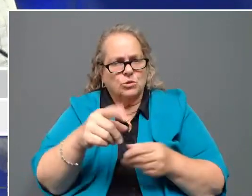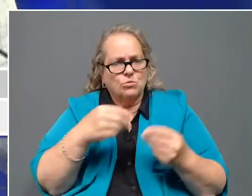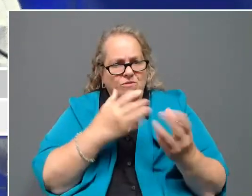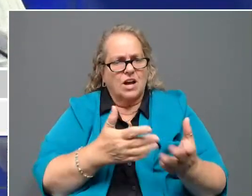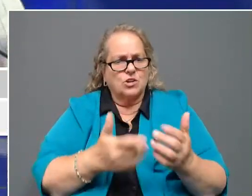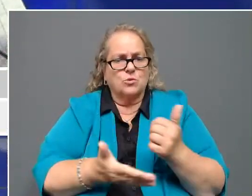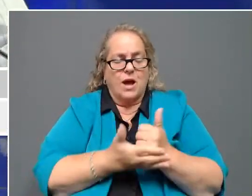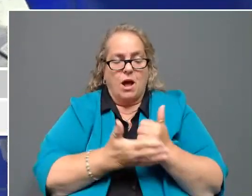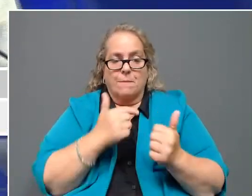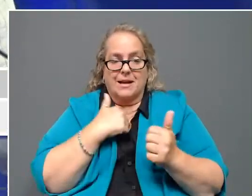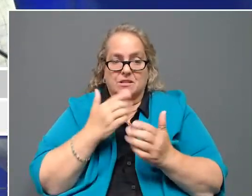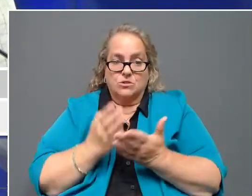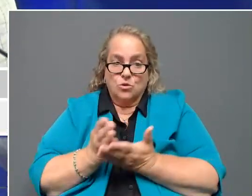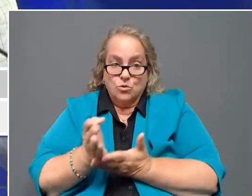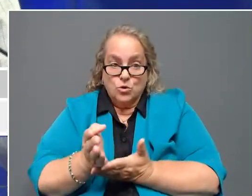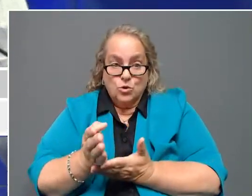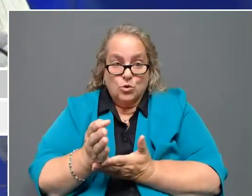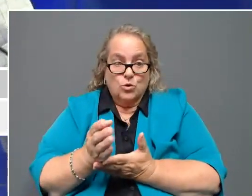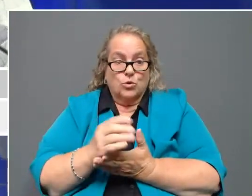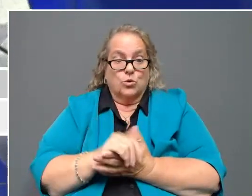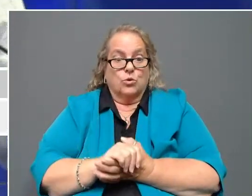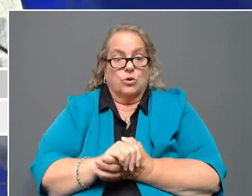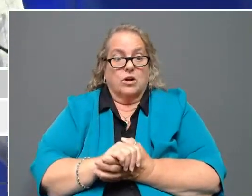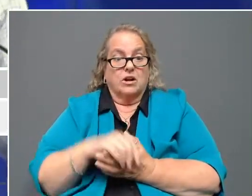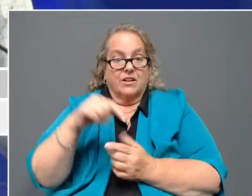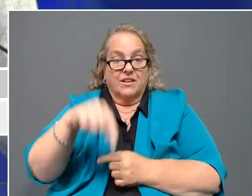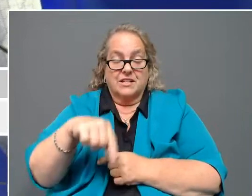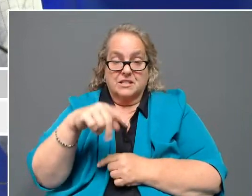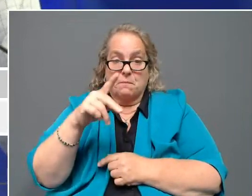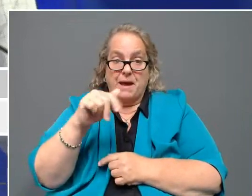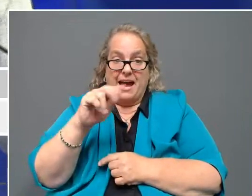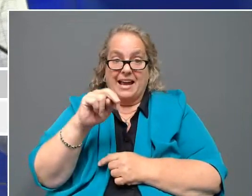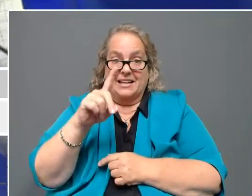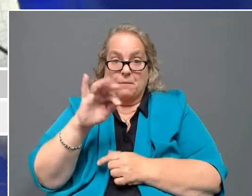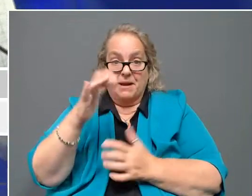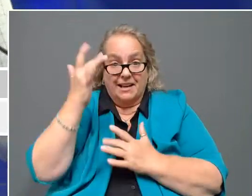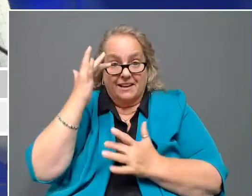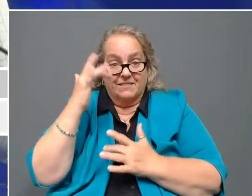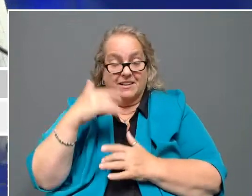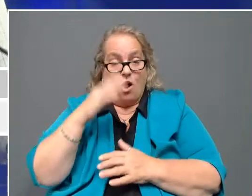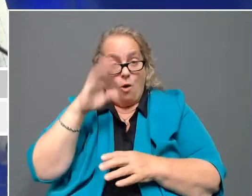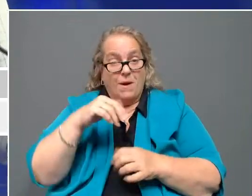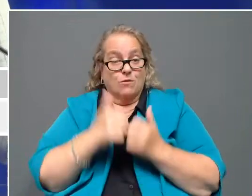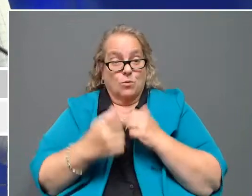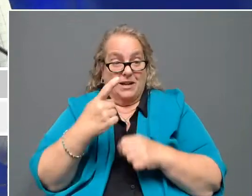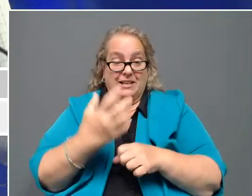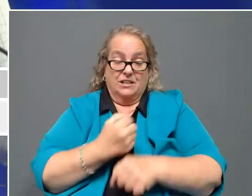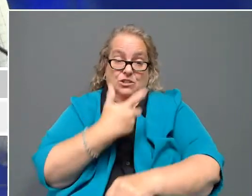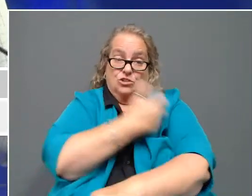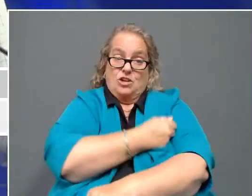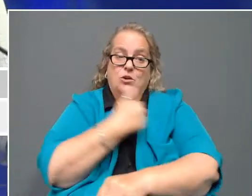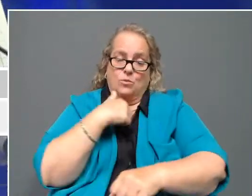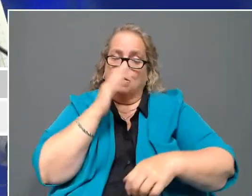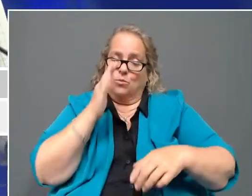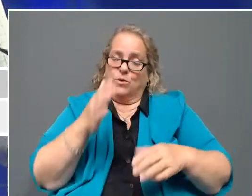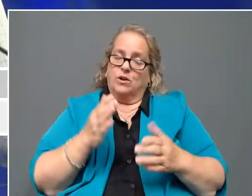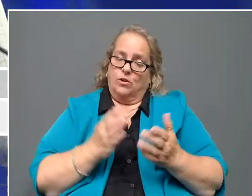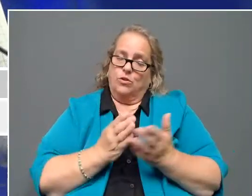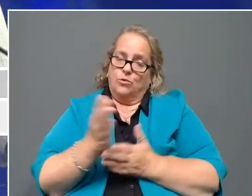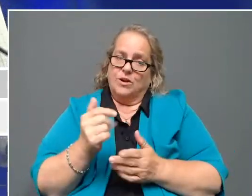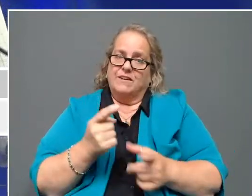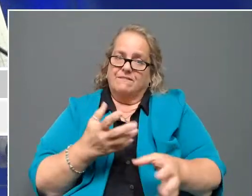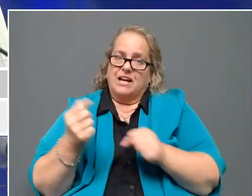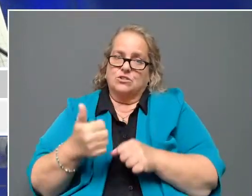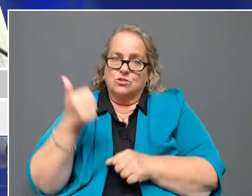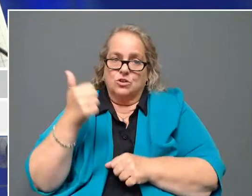this pandemic. We're almost through, and I hope if everyone gets a shot, we'll get through a little bit quicker. So really appreciate everybody stepping up, just